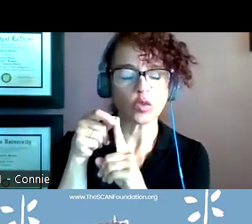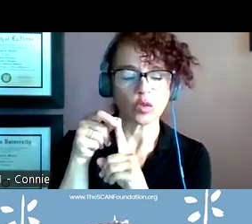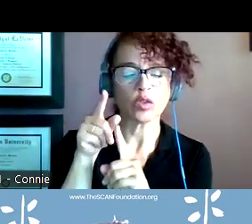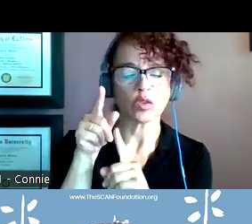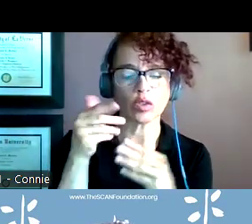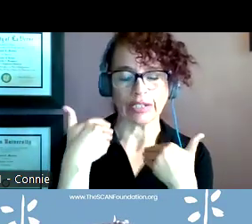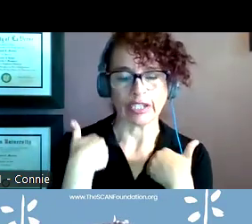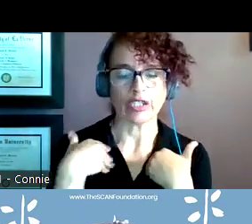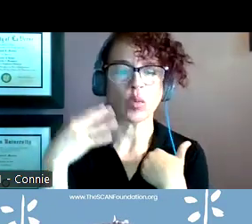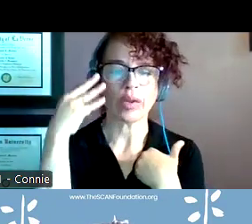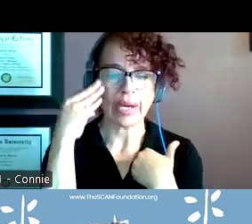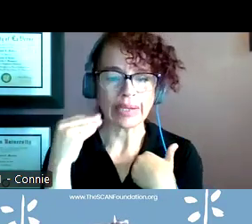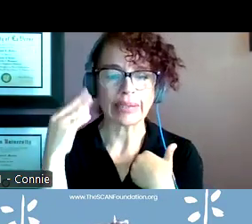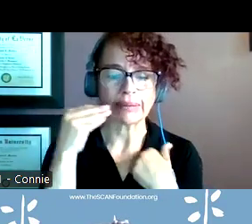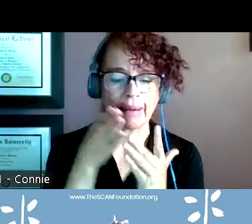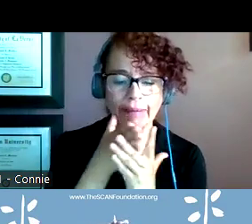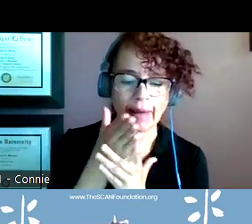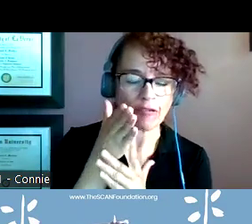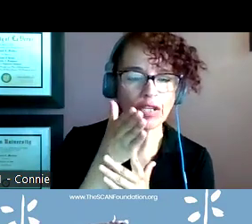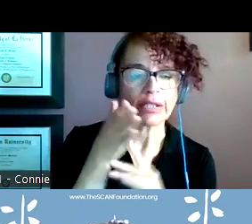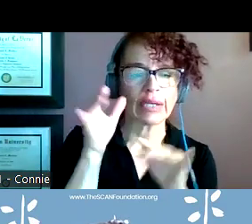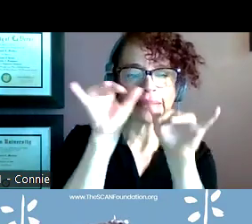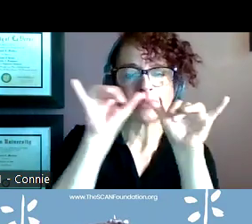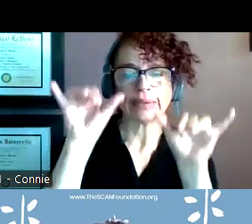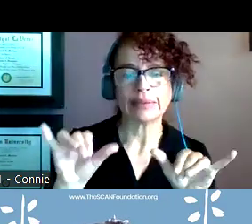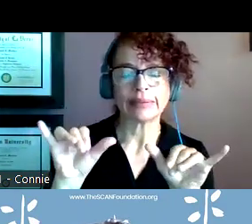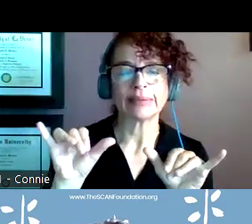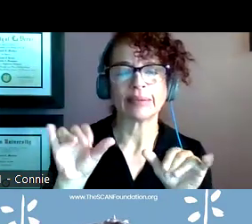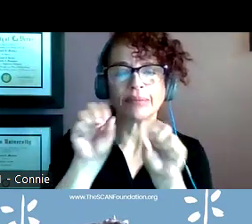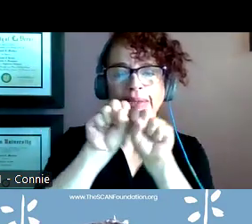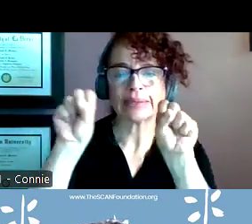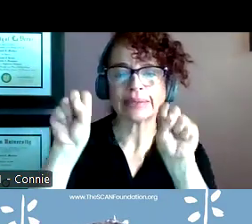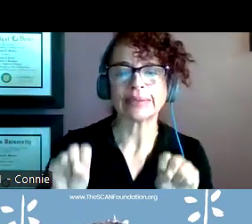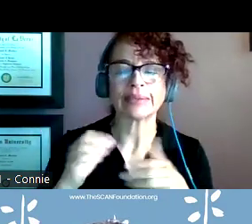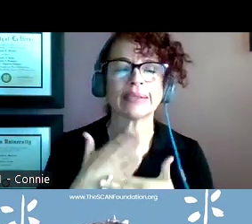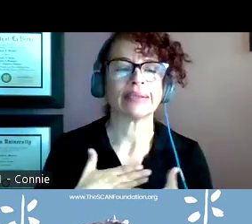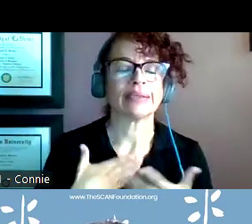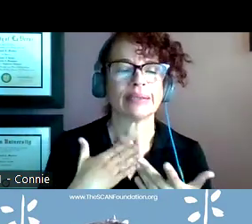have that lived experience of navigating these systems. So appreciate that. Next